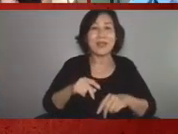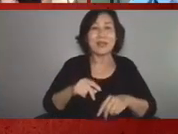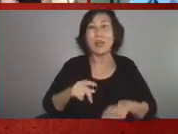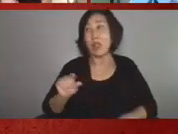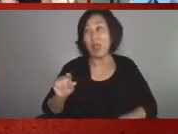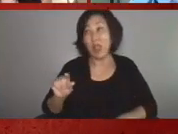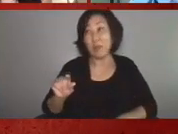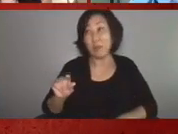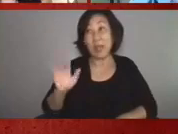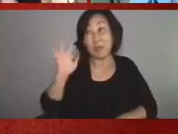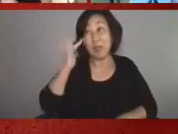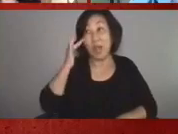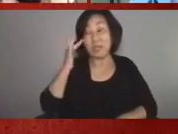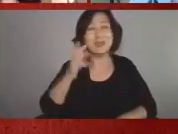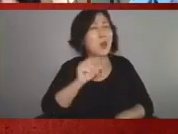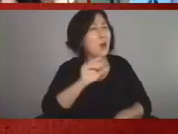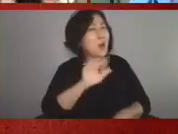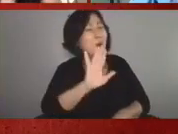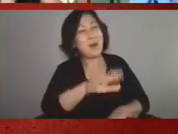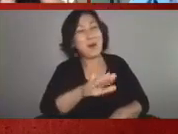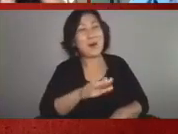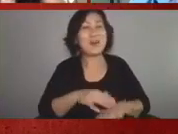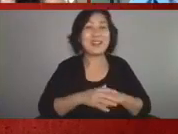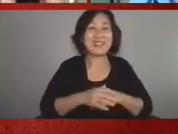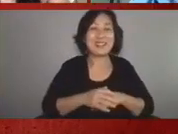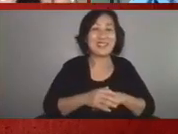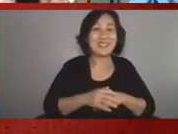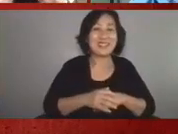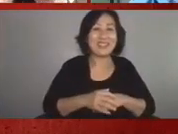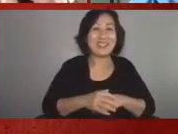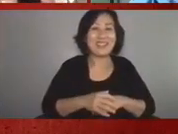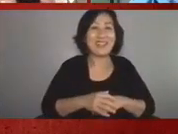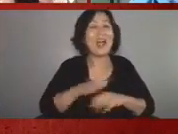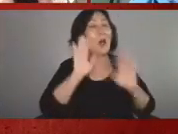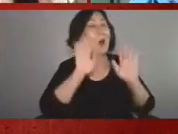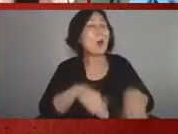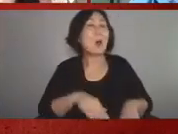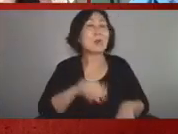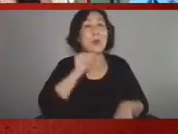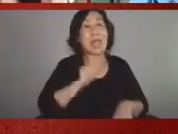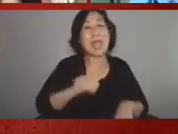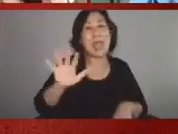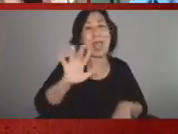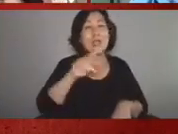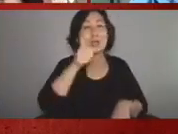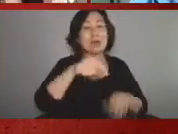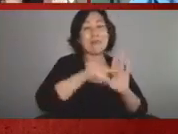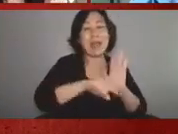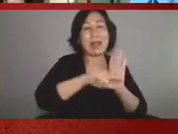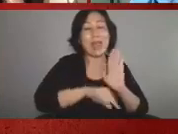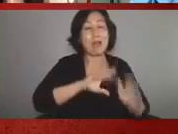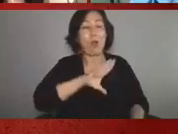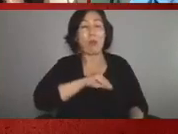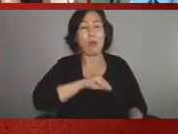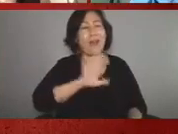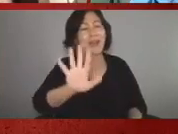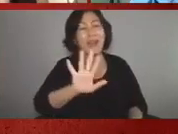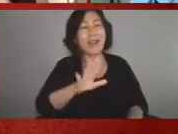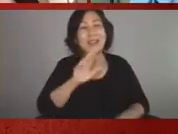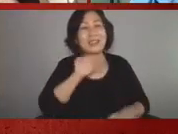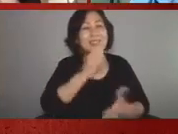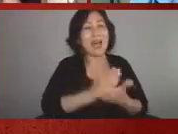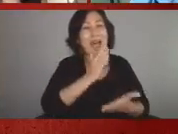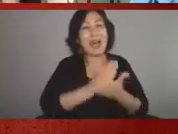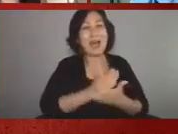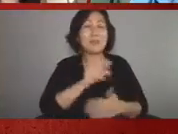all. No, not at Ming-Na all. So fantastic. Ray, No. stop putting. Don't be so Asian and put yourself down. Don't